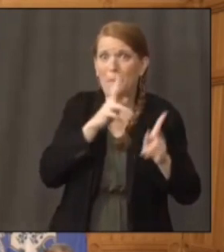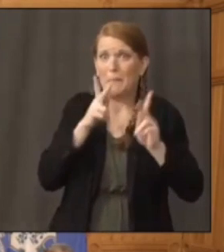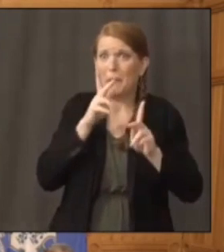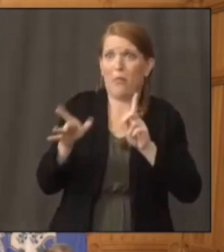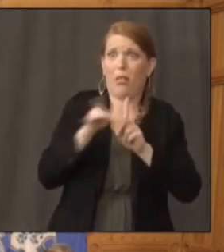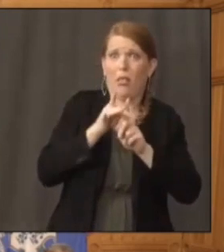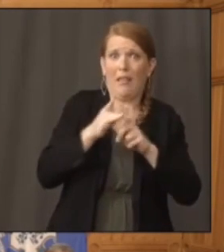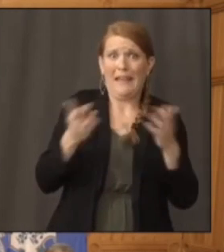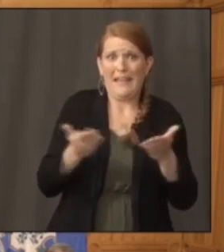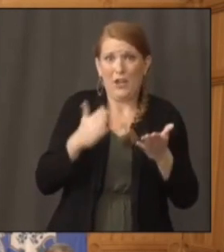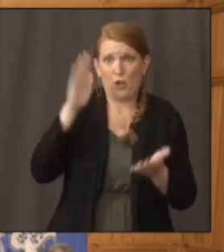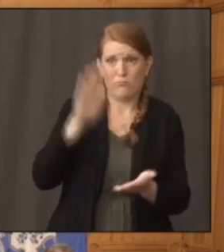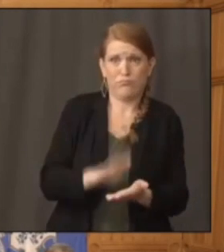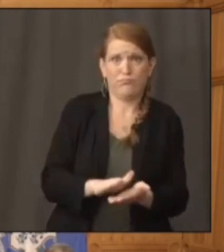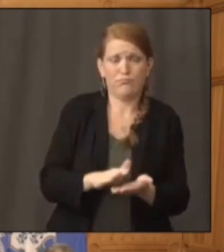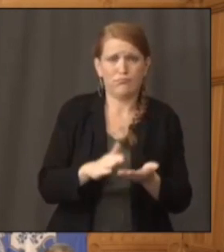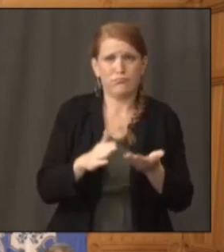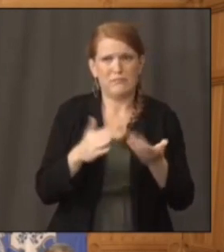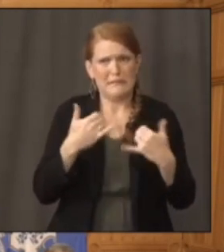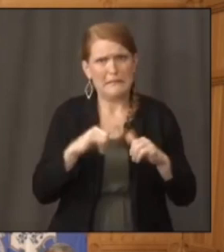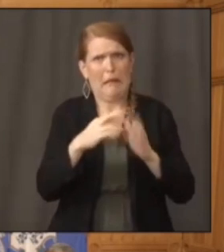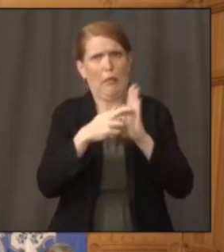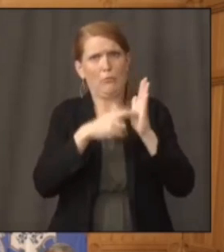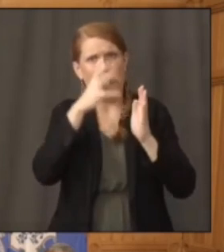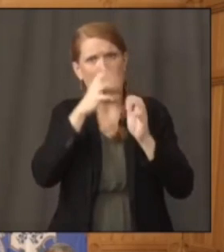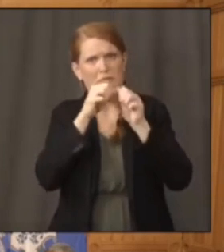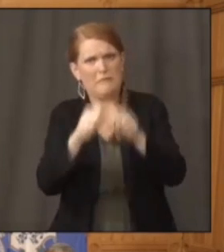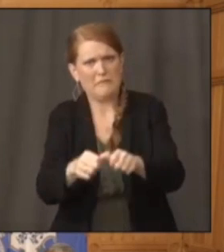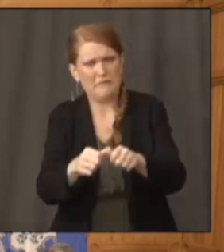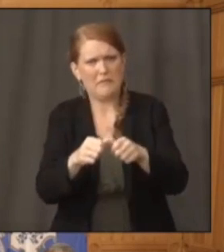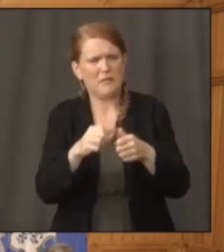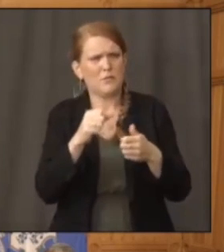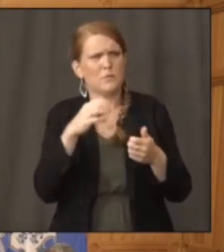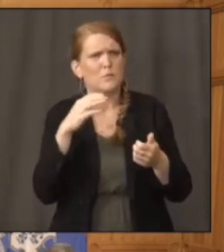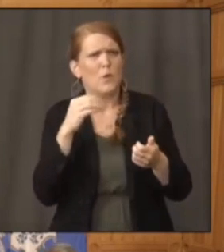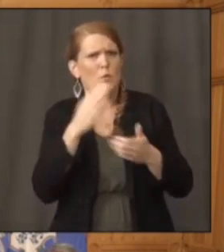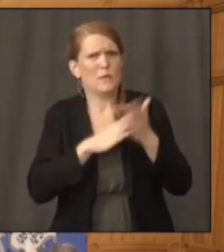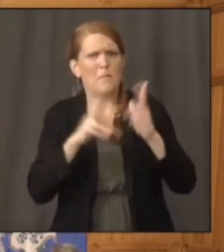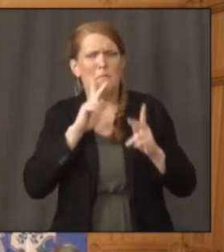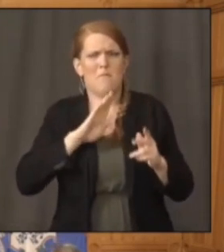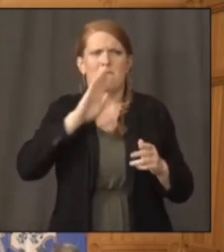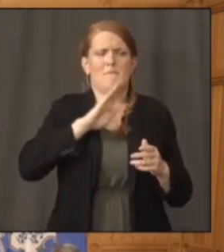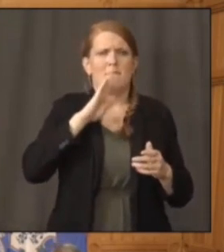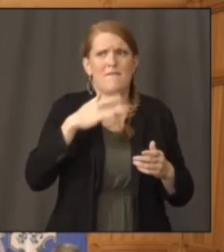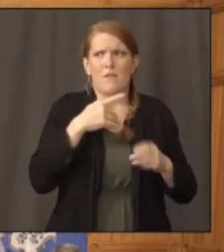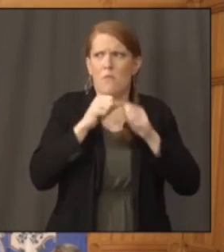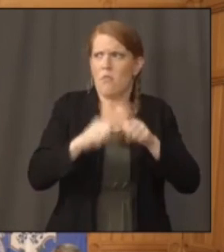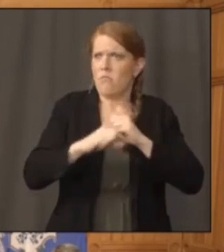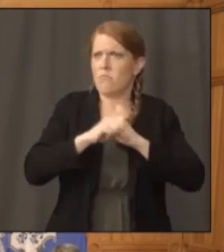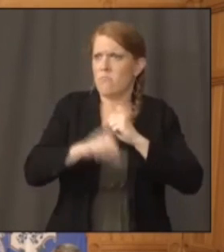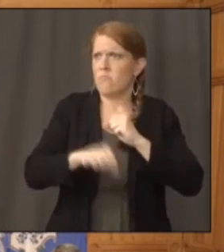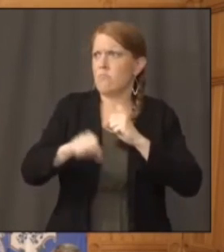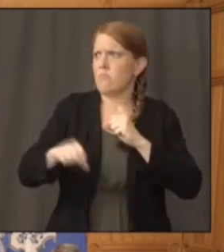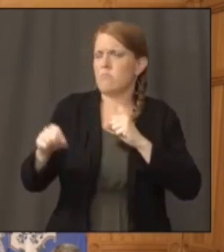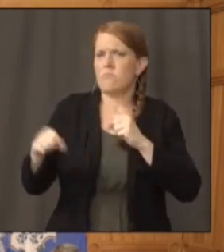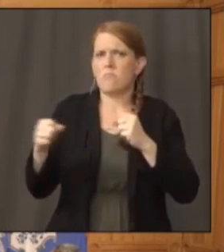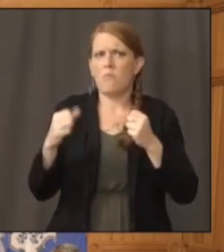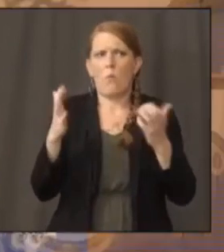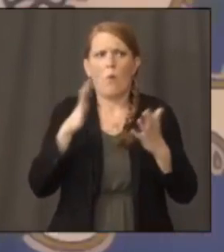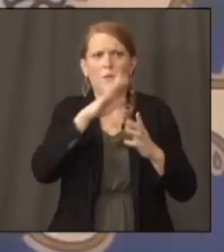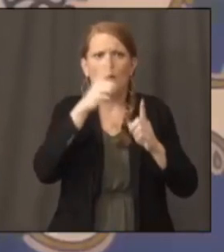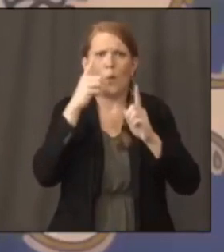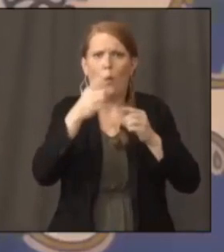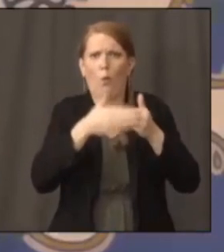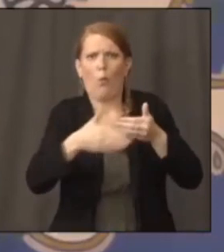some frustration that, how long is this going to go on for? What is the game plan? I'd